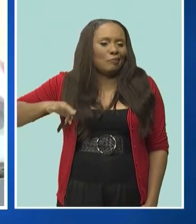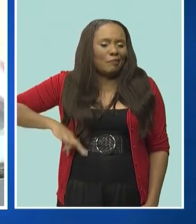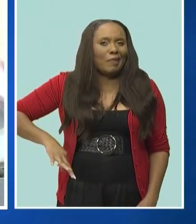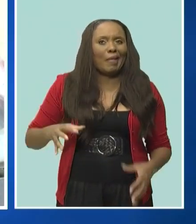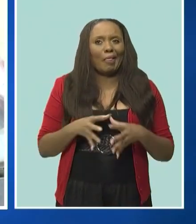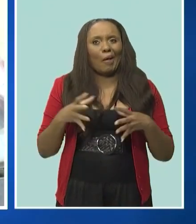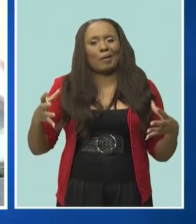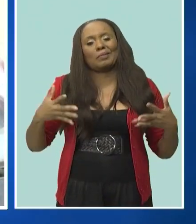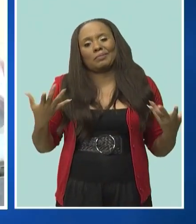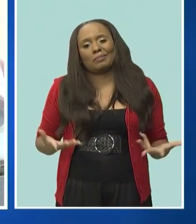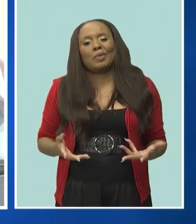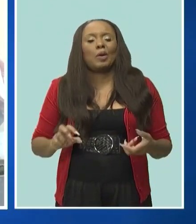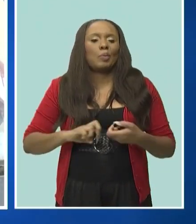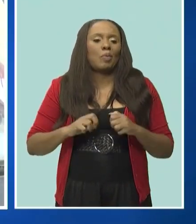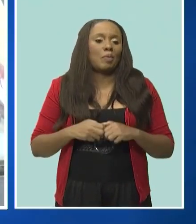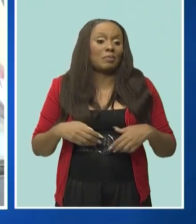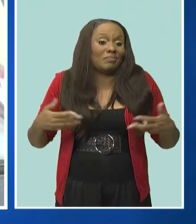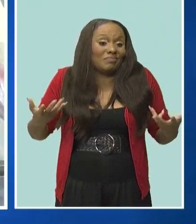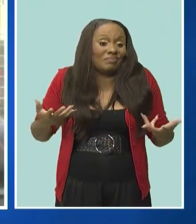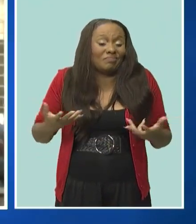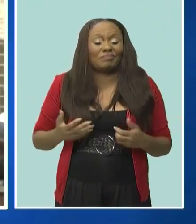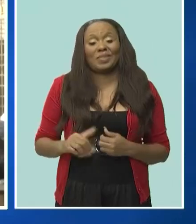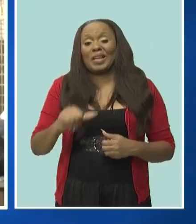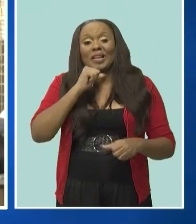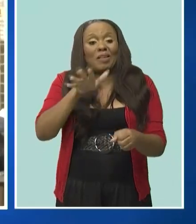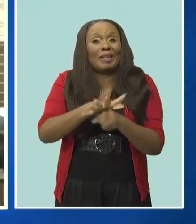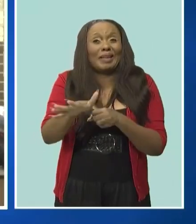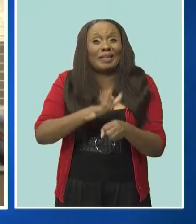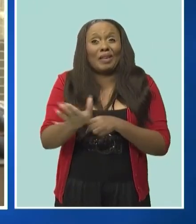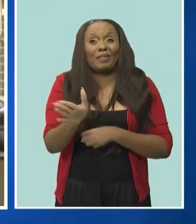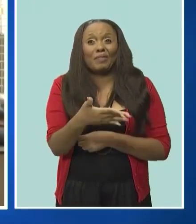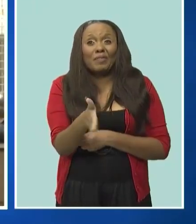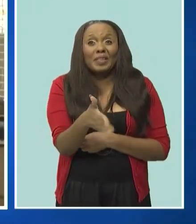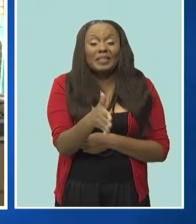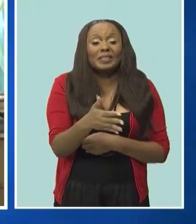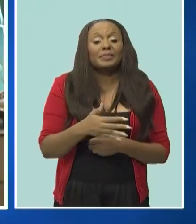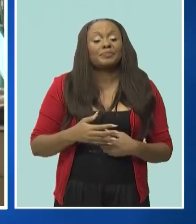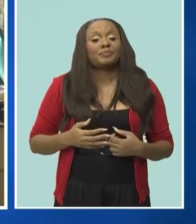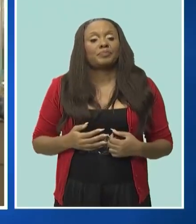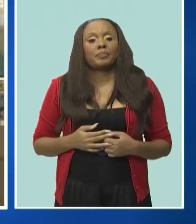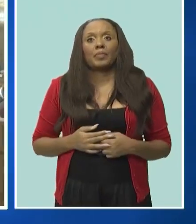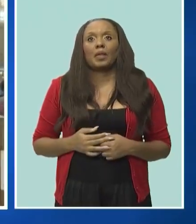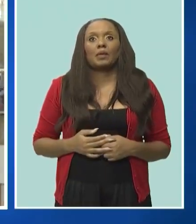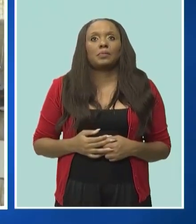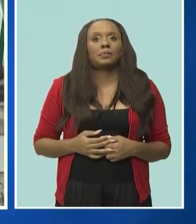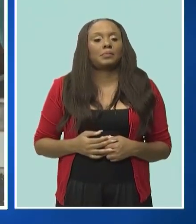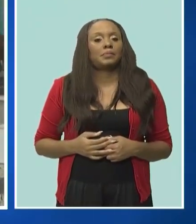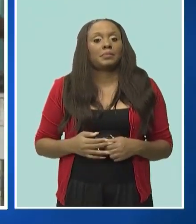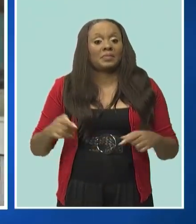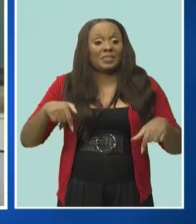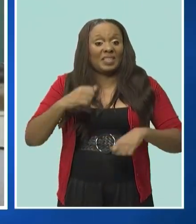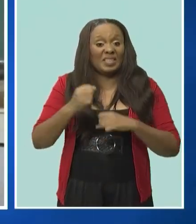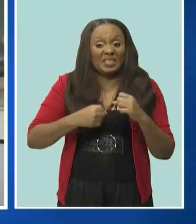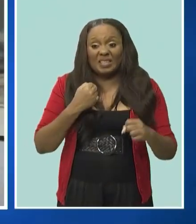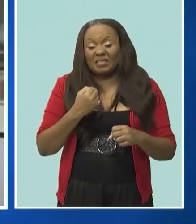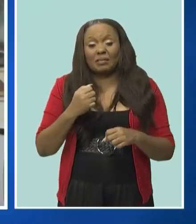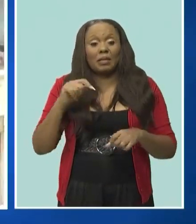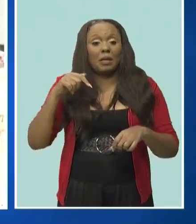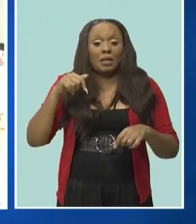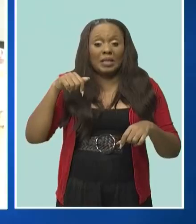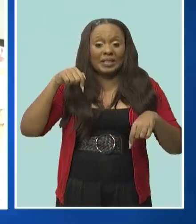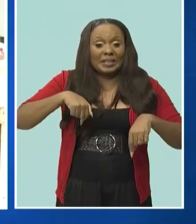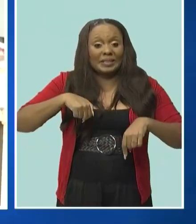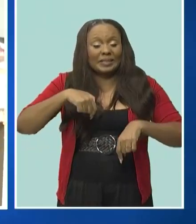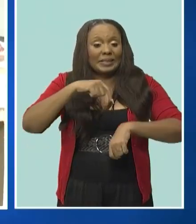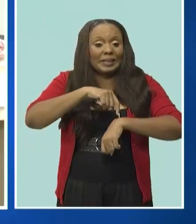so that is where the problem comes in. There's not enough fish really. Usually we have loads of fish. At this time of the year, you get flying fish and everything.